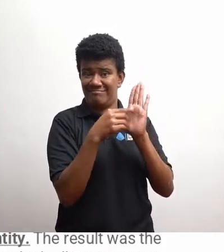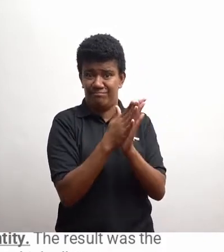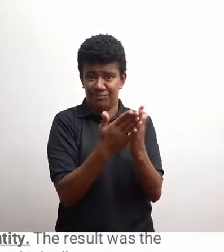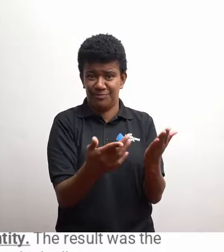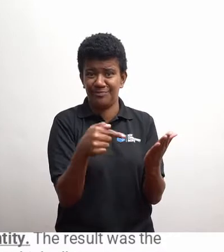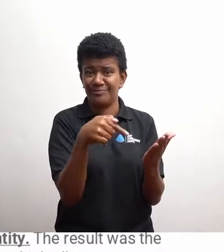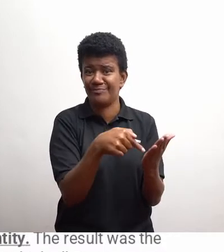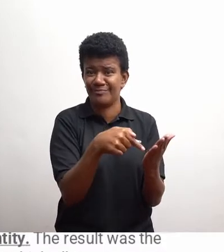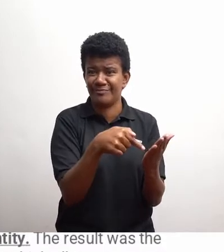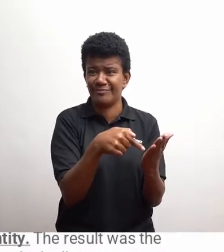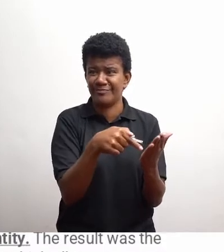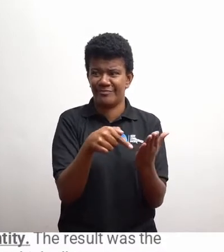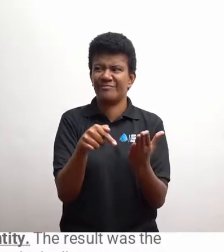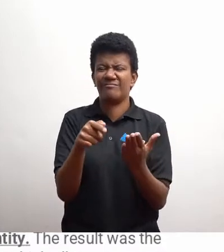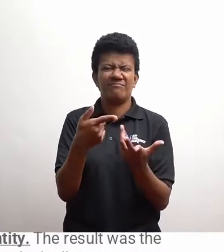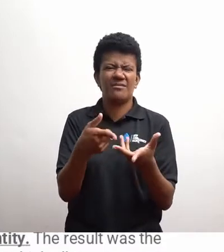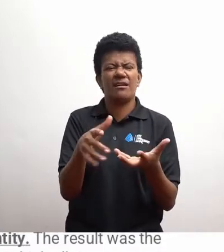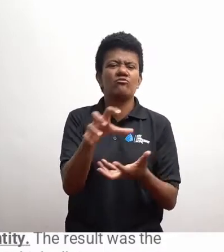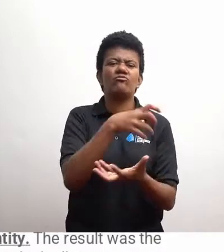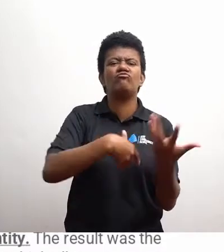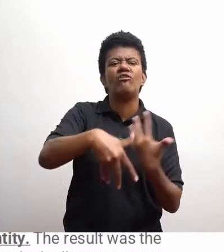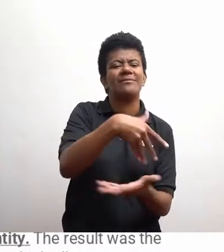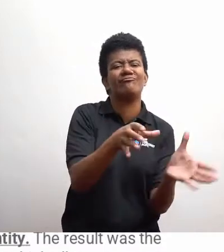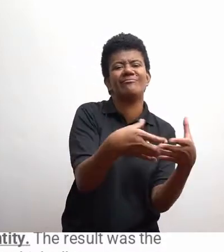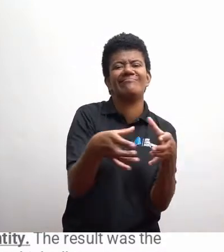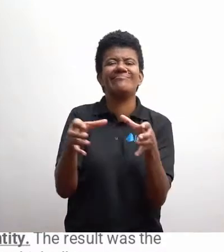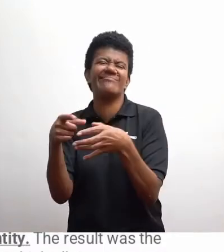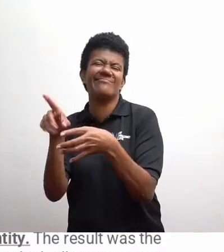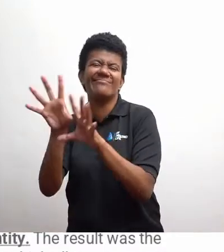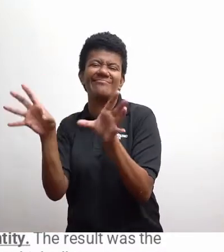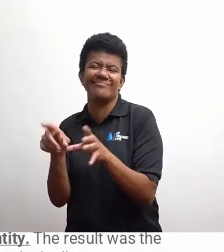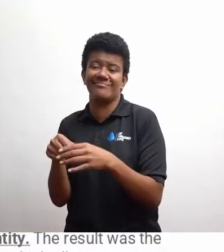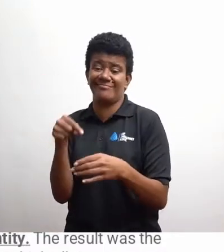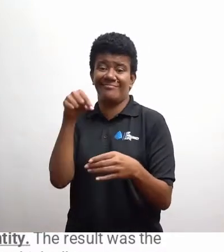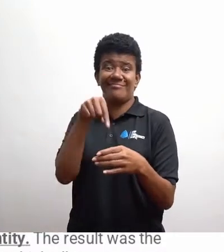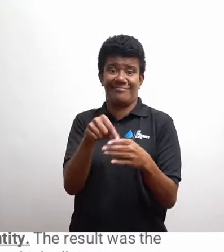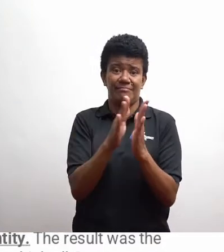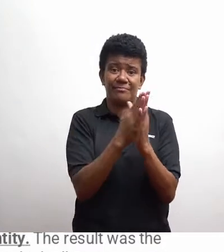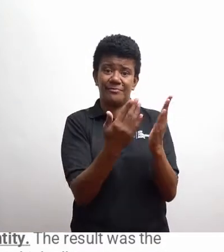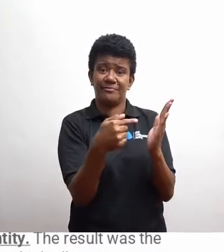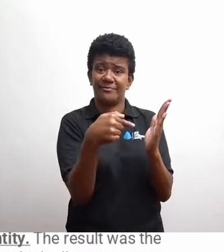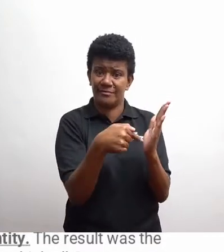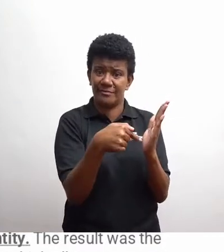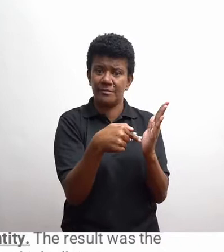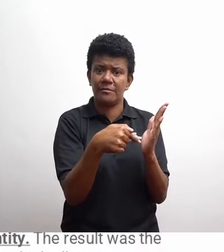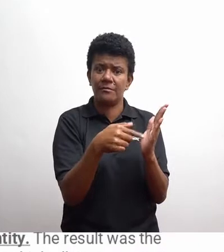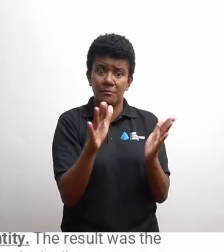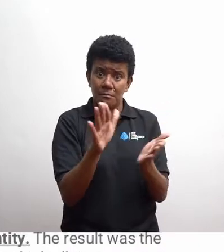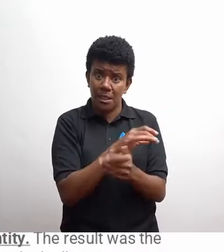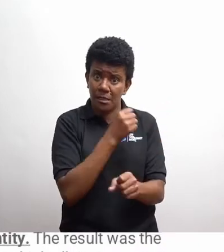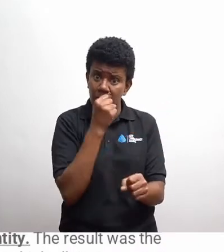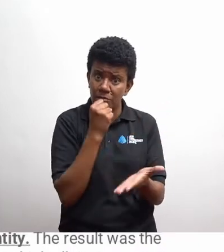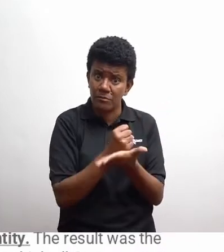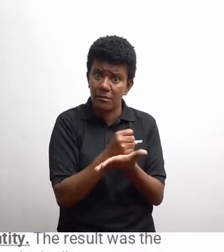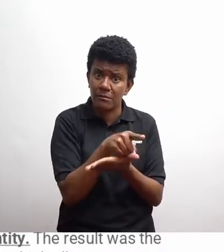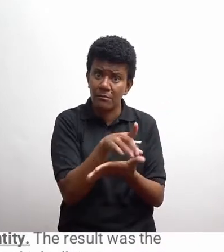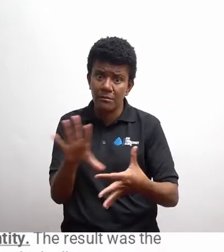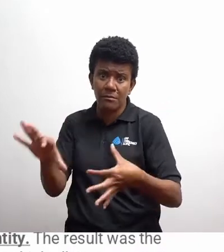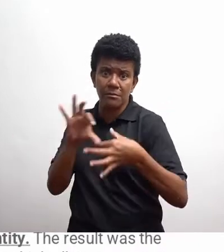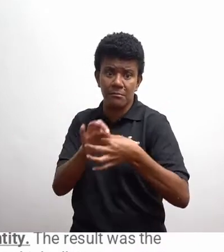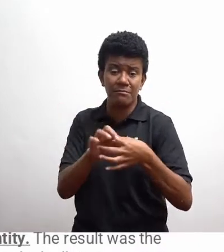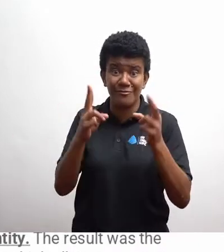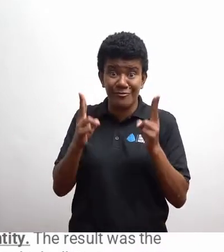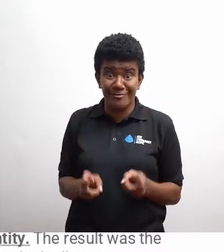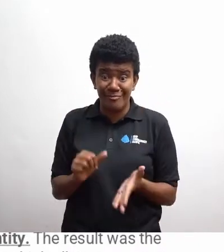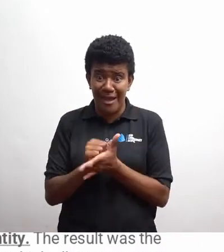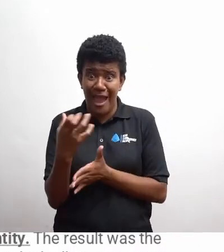that social movements around the world who work on SOGIESC are using to make sure that we can make the connection between universal human